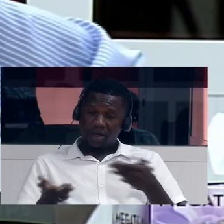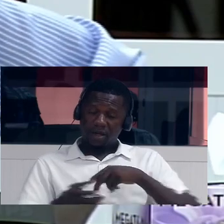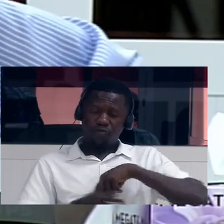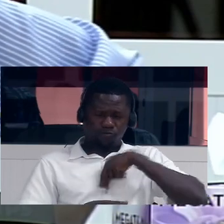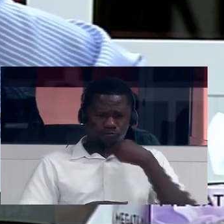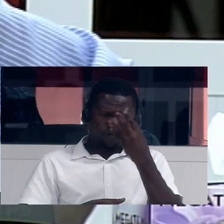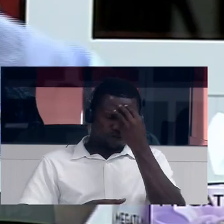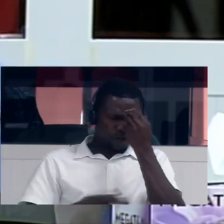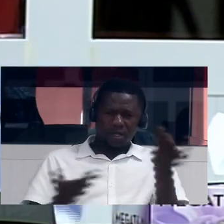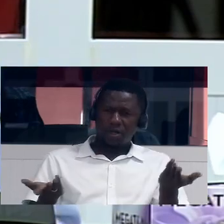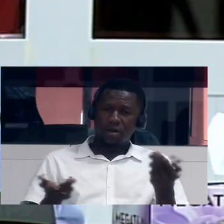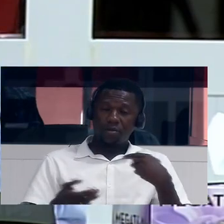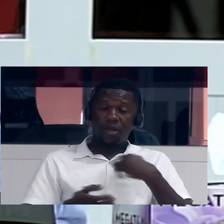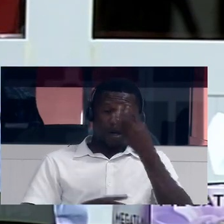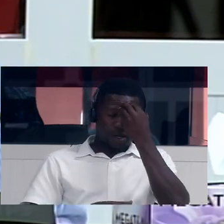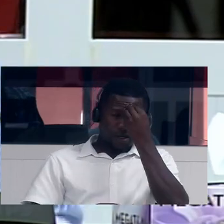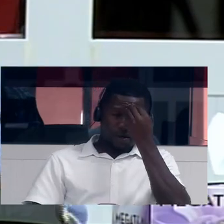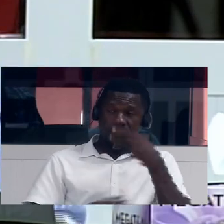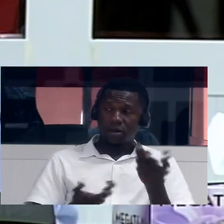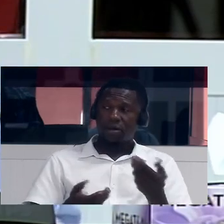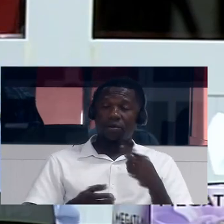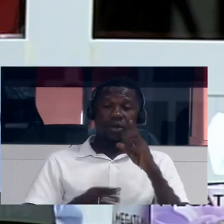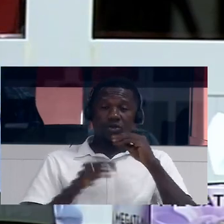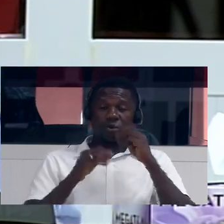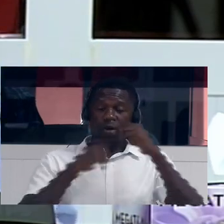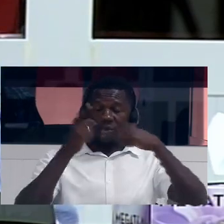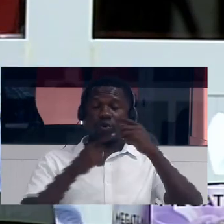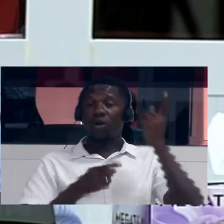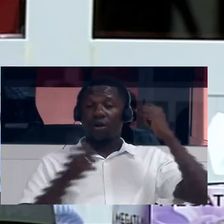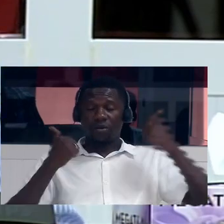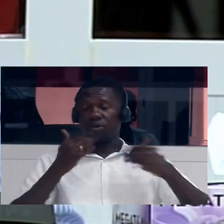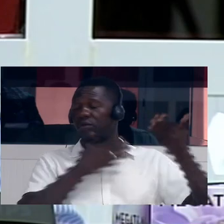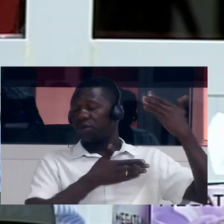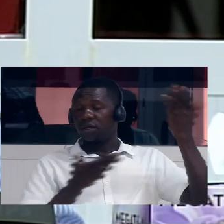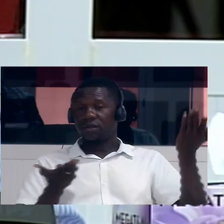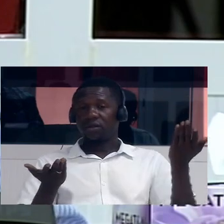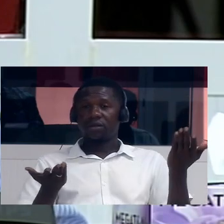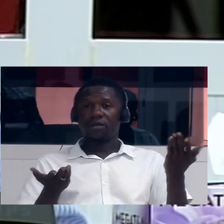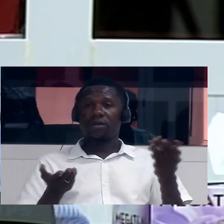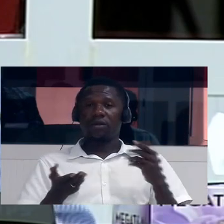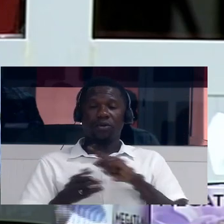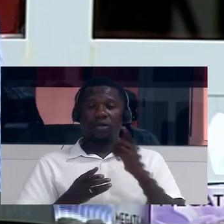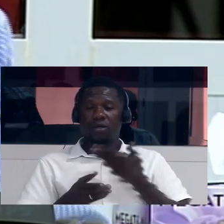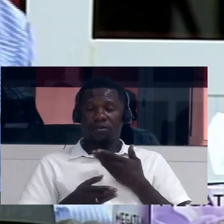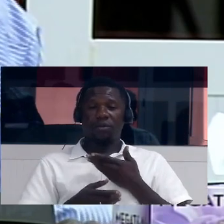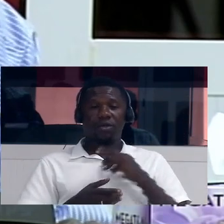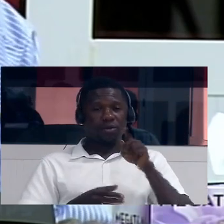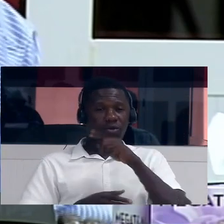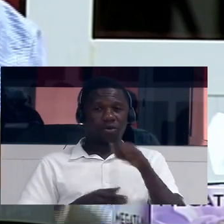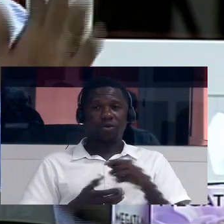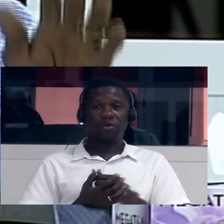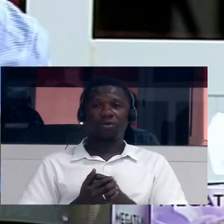I am angry. I'm not talking about you. It's not you, you know. I'm talking about what happened in the past. Don't get me wrong.